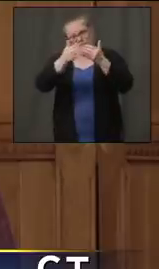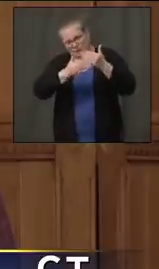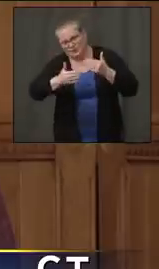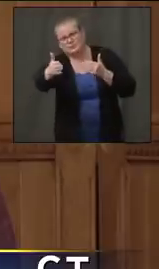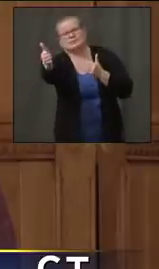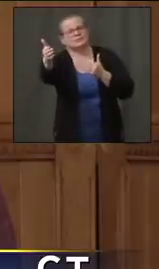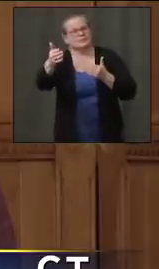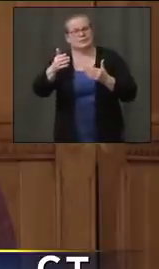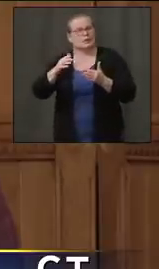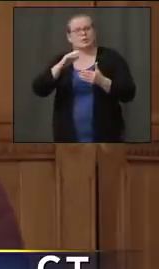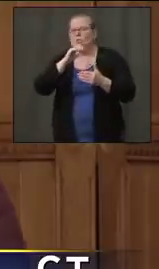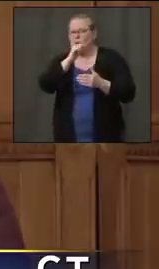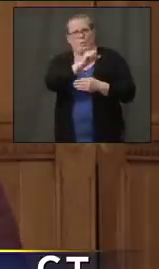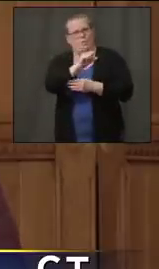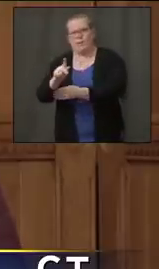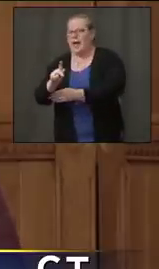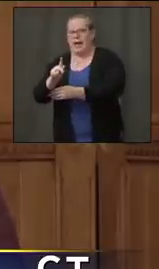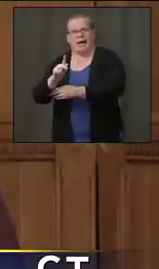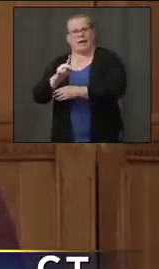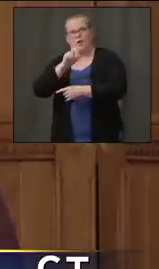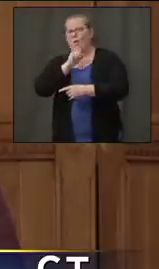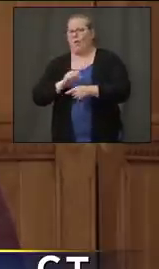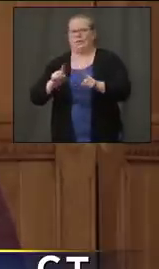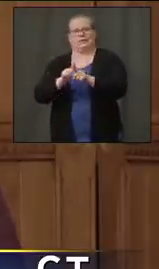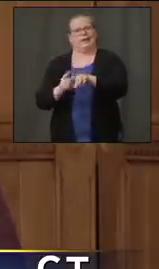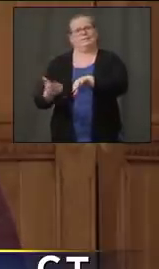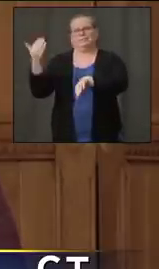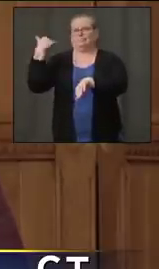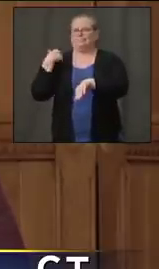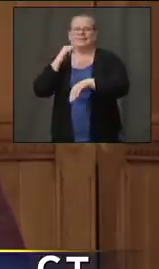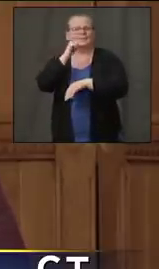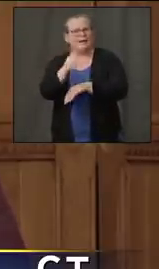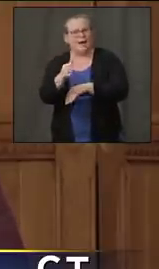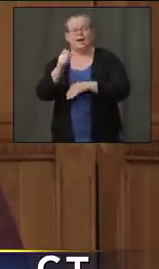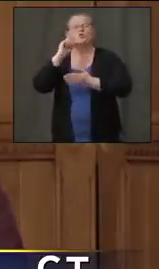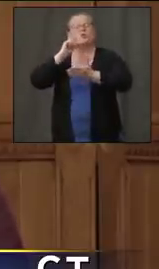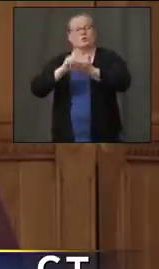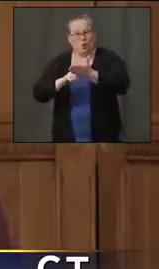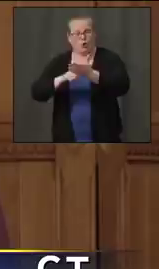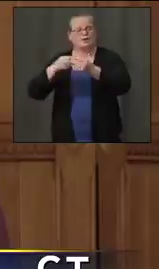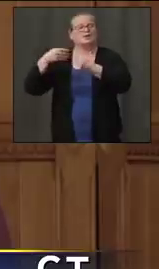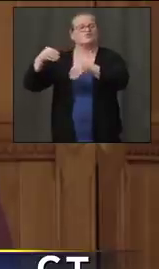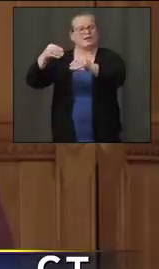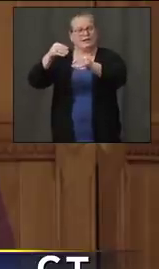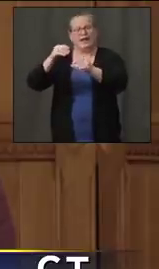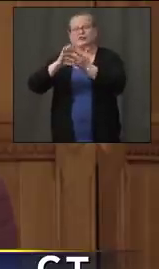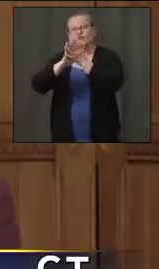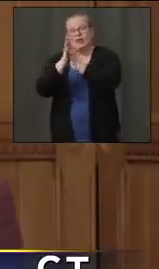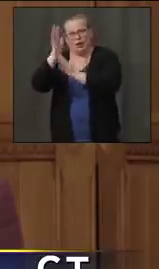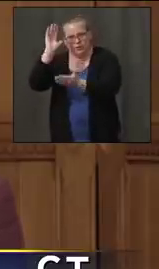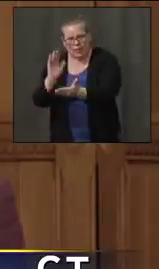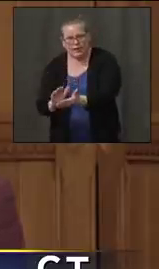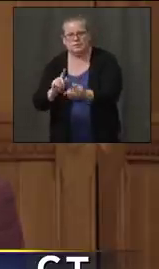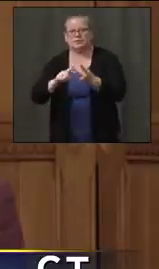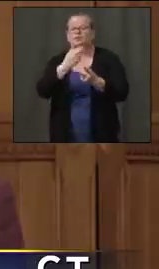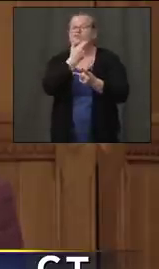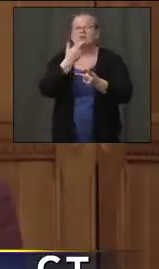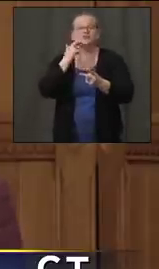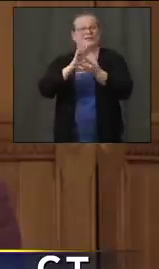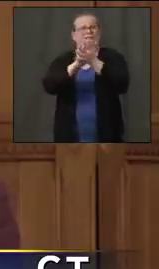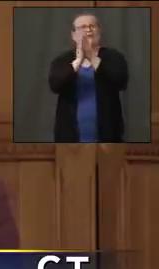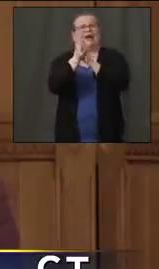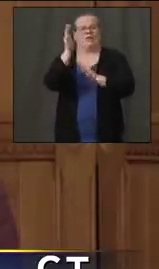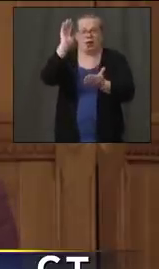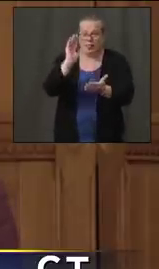and the syndromic surveillance. But I think you're going to see just less crowded retail, less crowded restaurants, and then when we talk about lodging and other